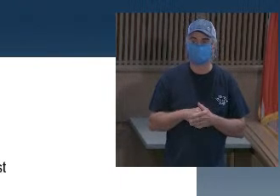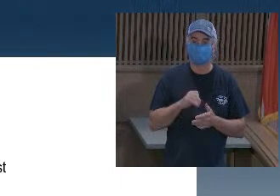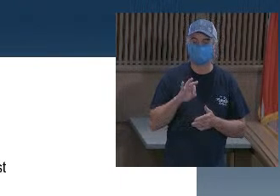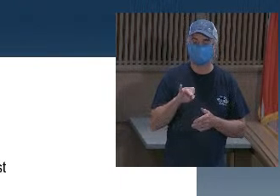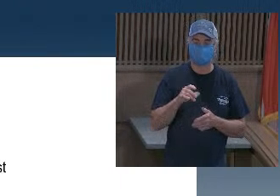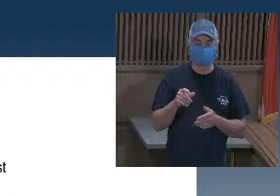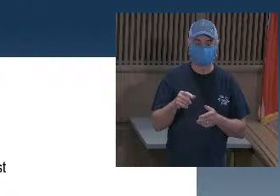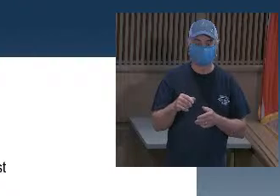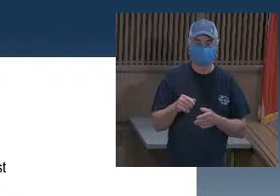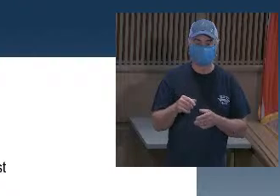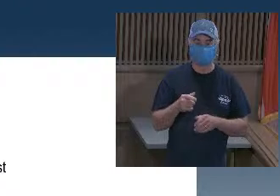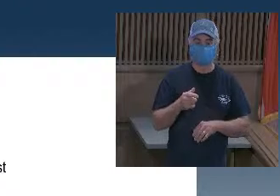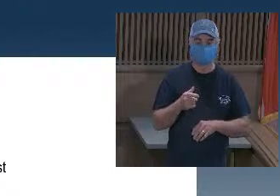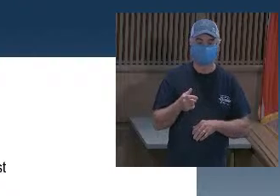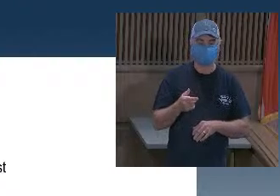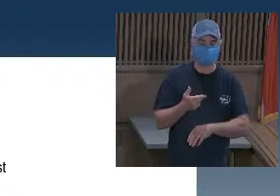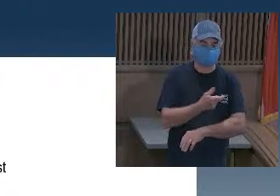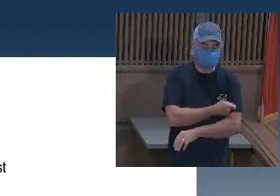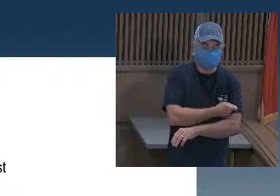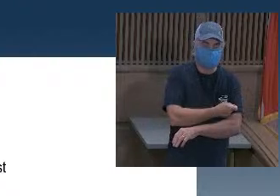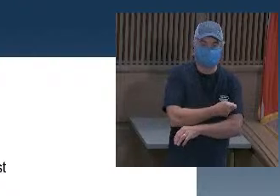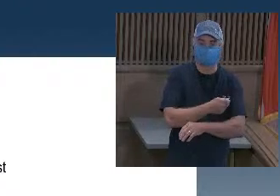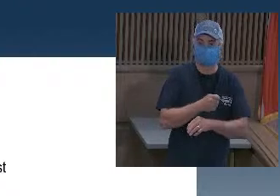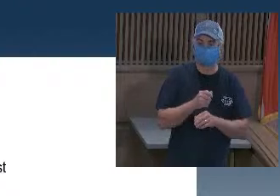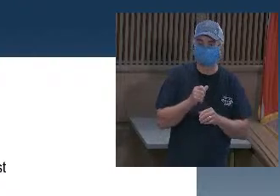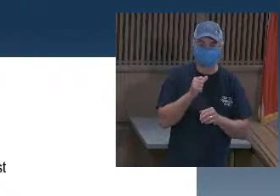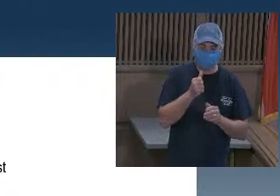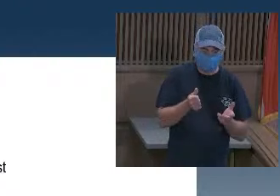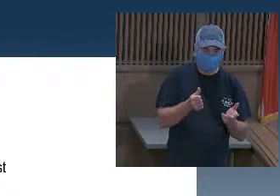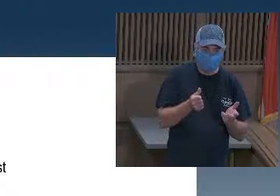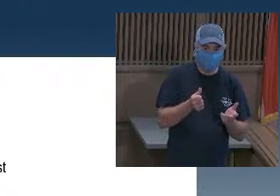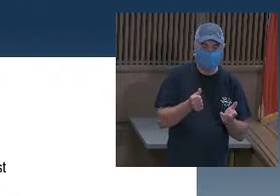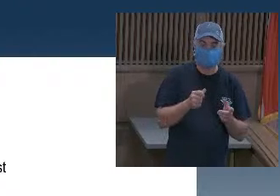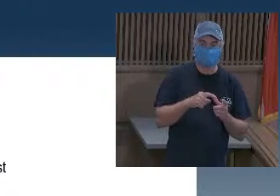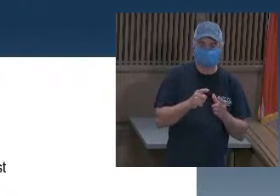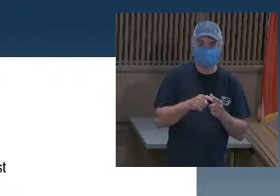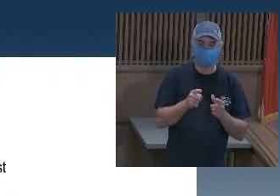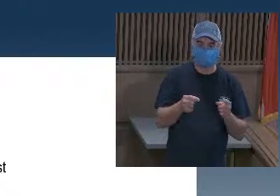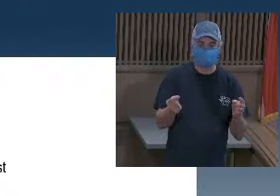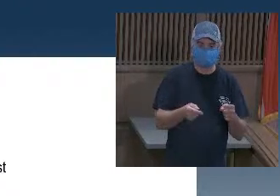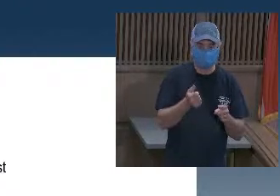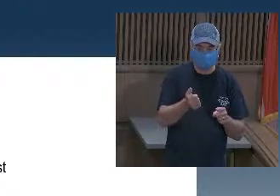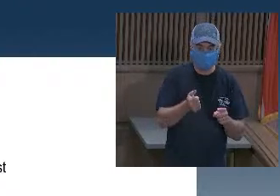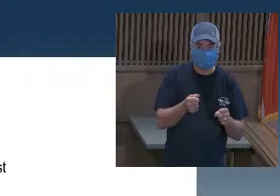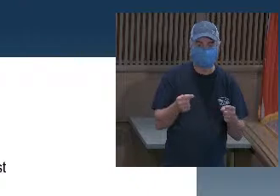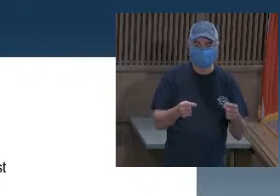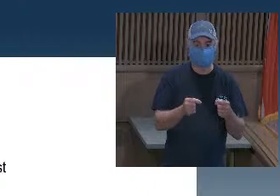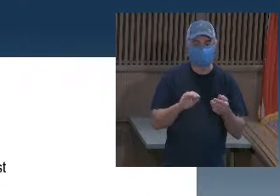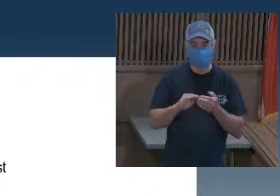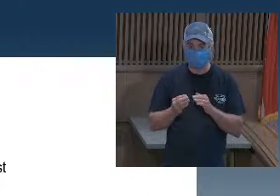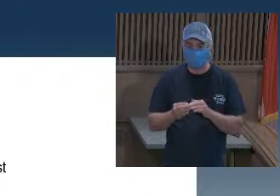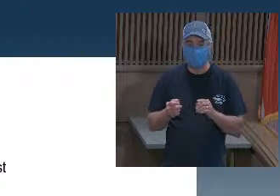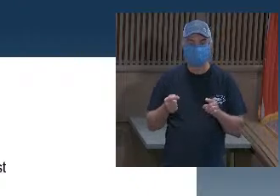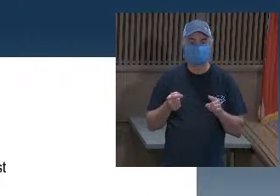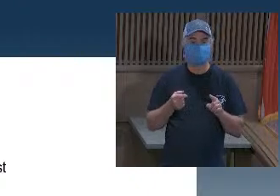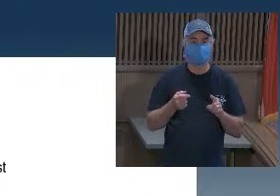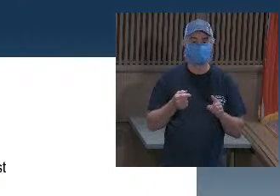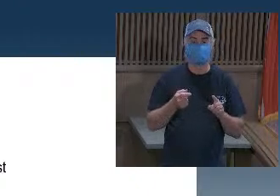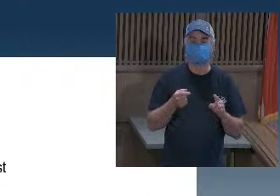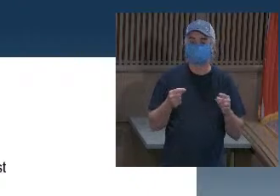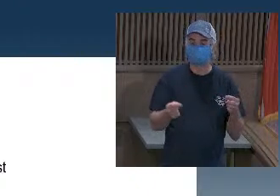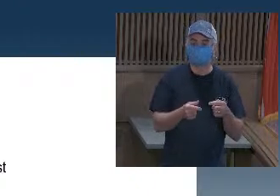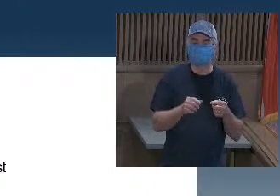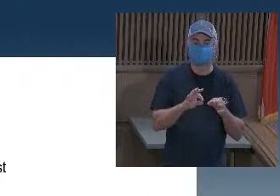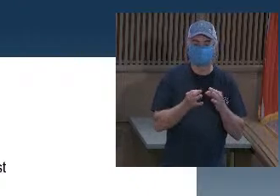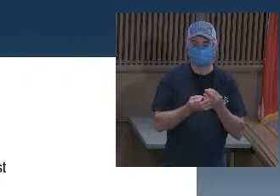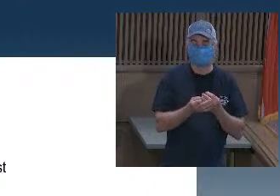your community. Vaccines are readily available throughout the community. We don't really care if you get your vaccine at the hospital or